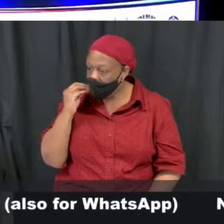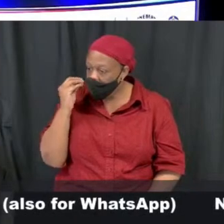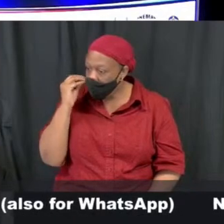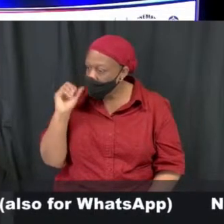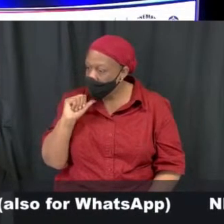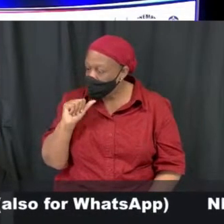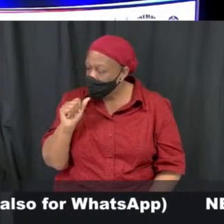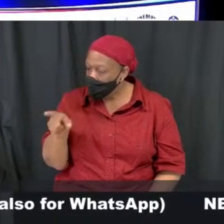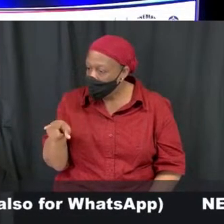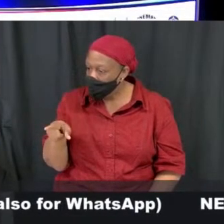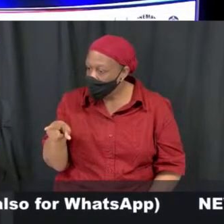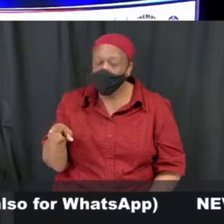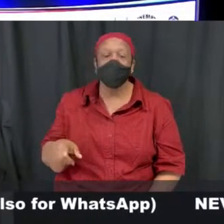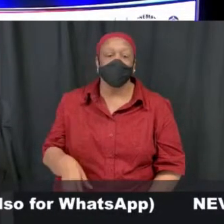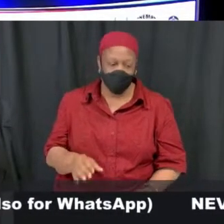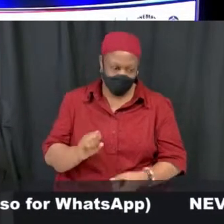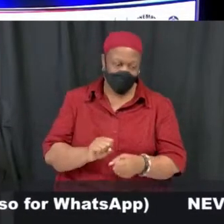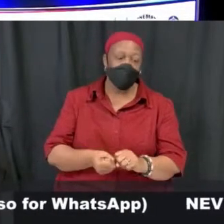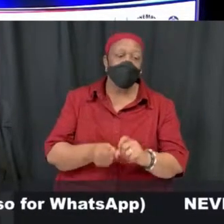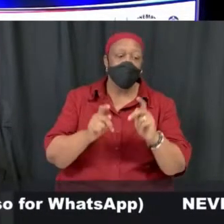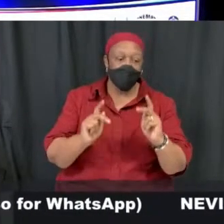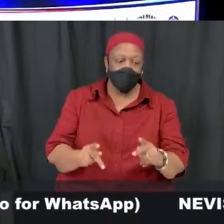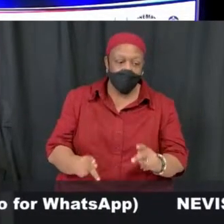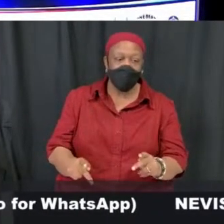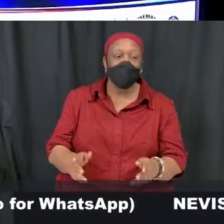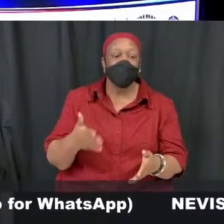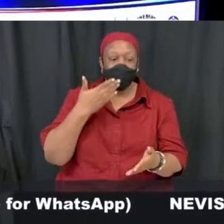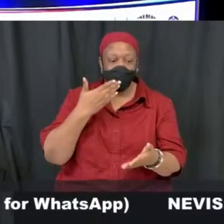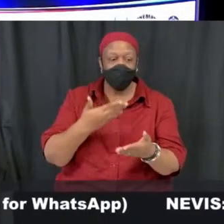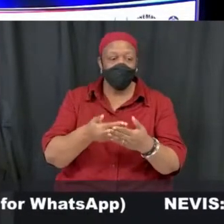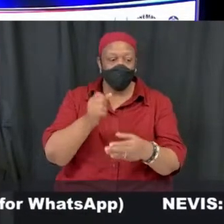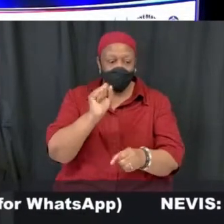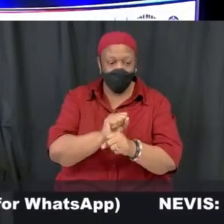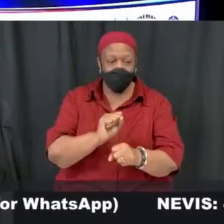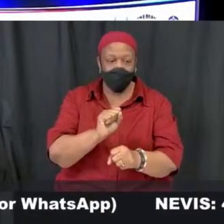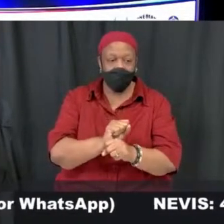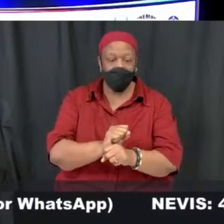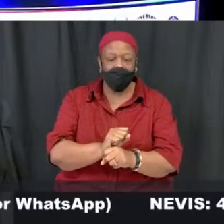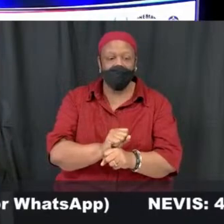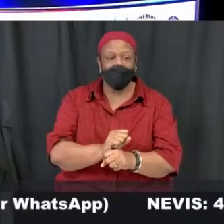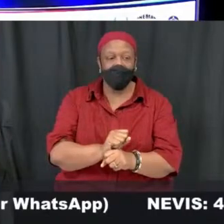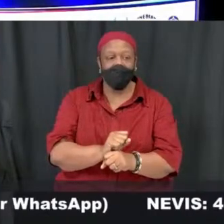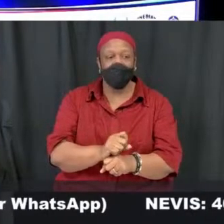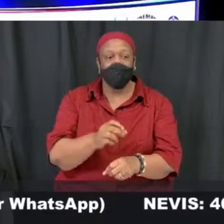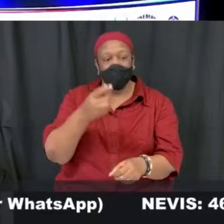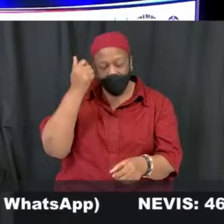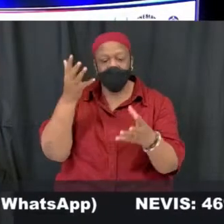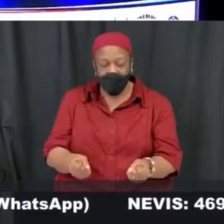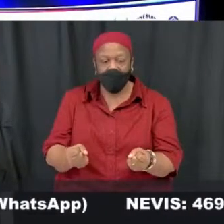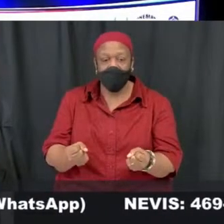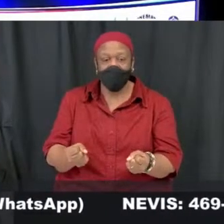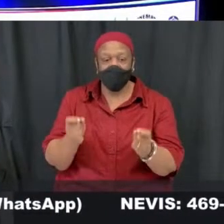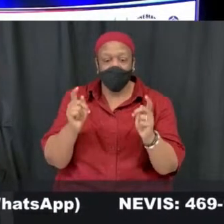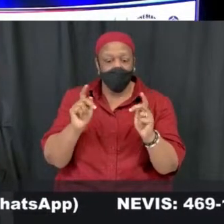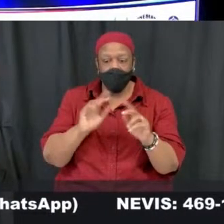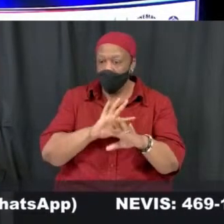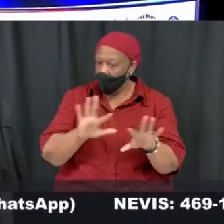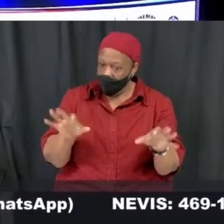in cases, or this curve. We're going to get this curve subdued and